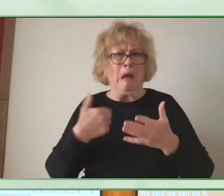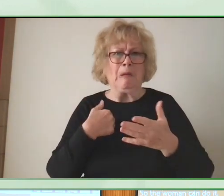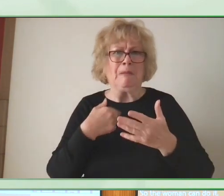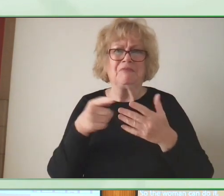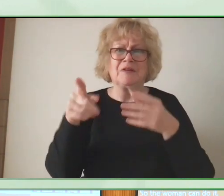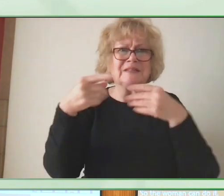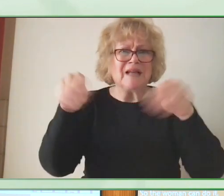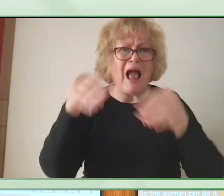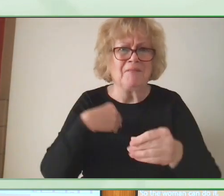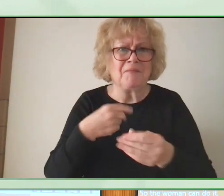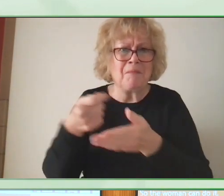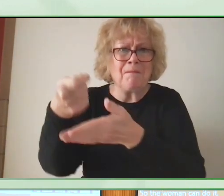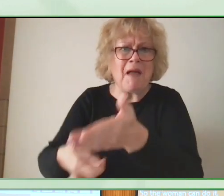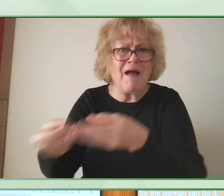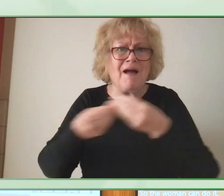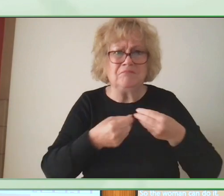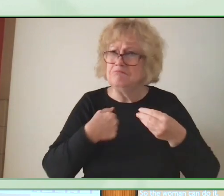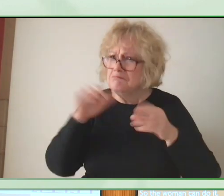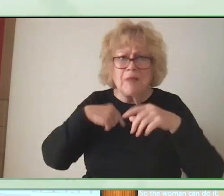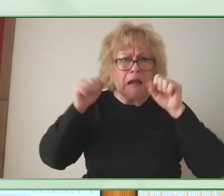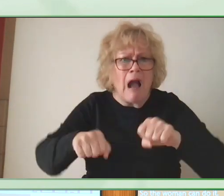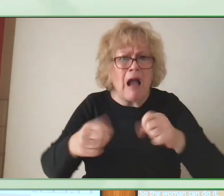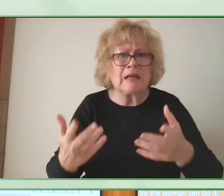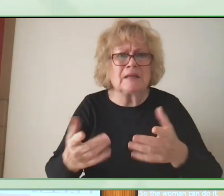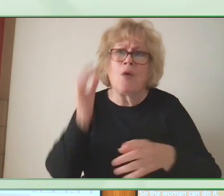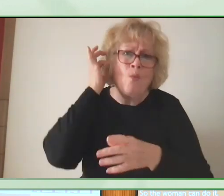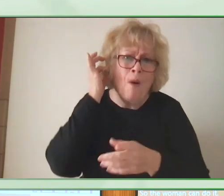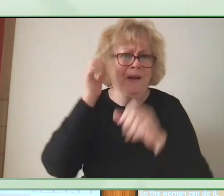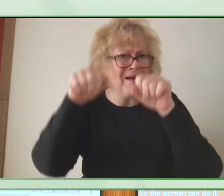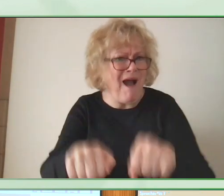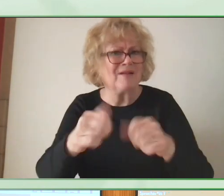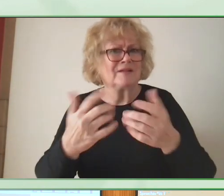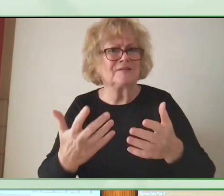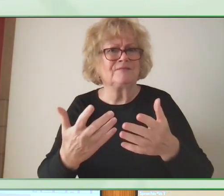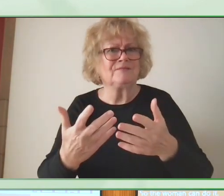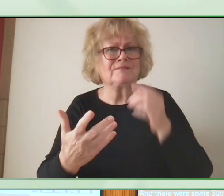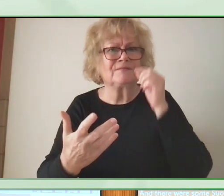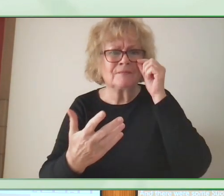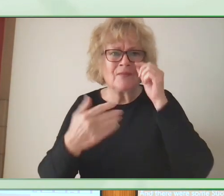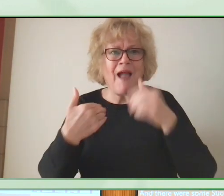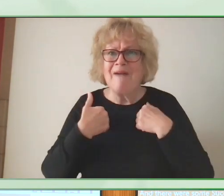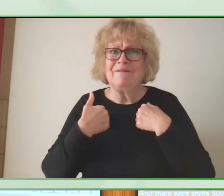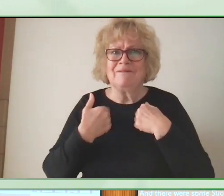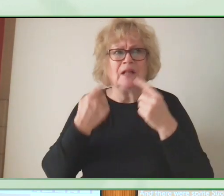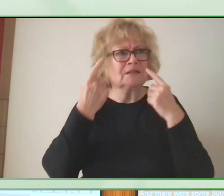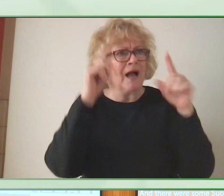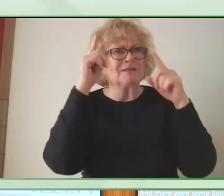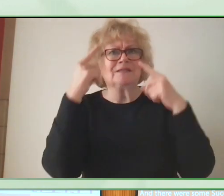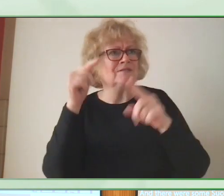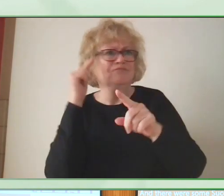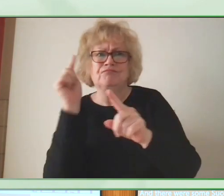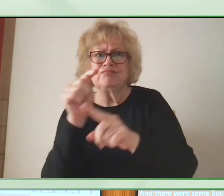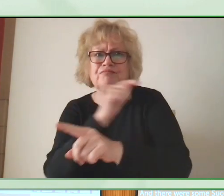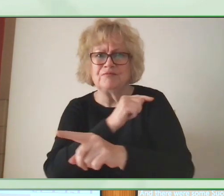factors for our project. The first one is this training that we give to these women,